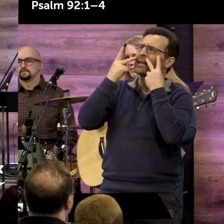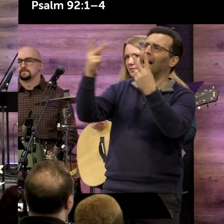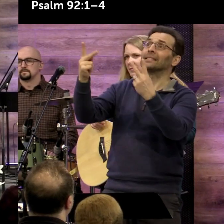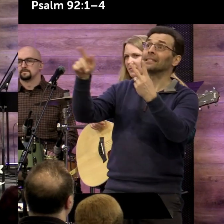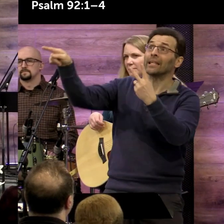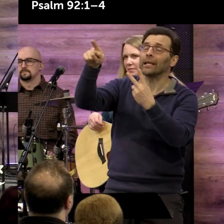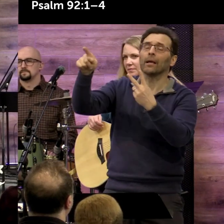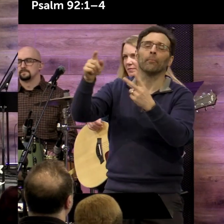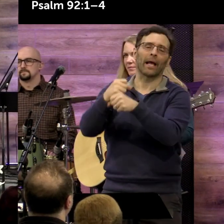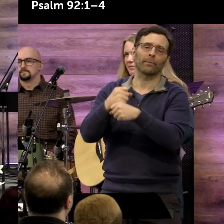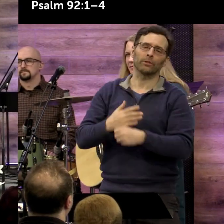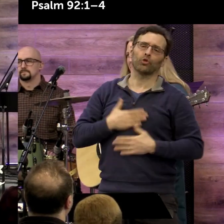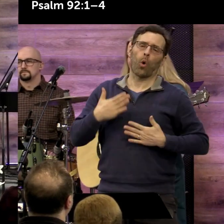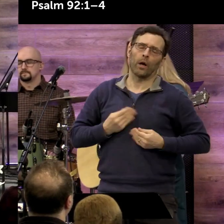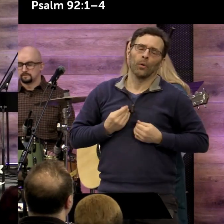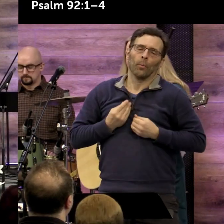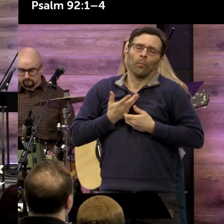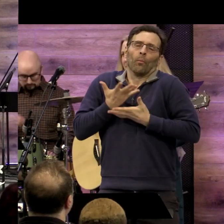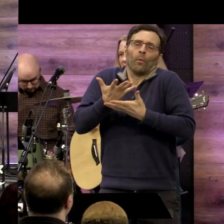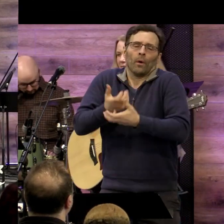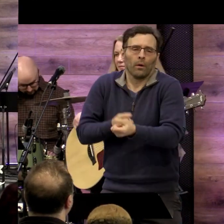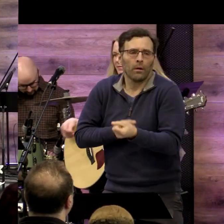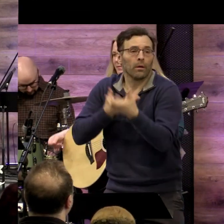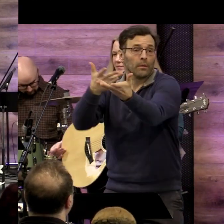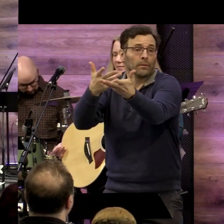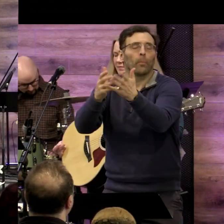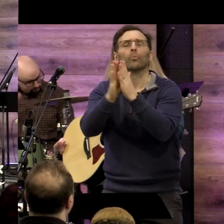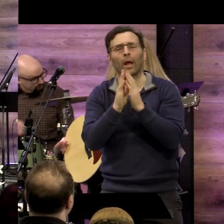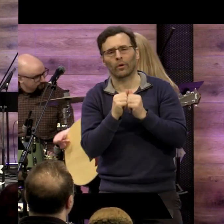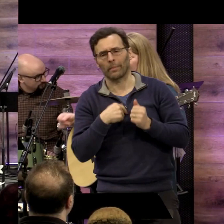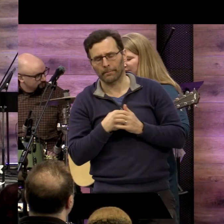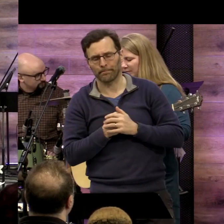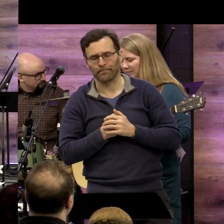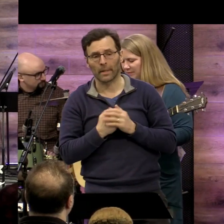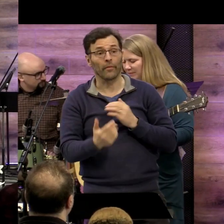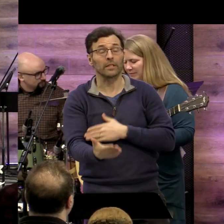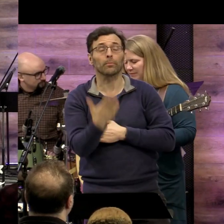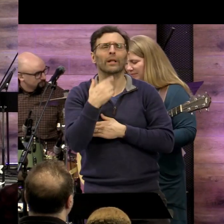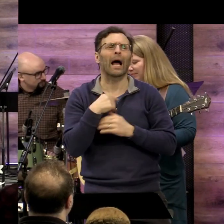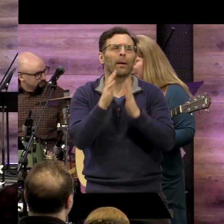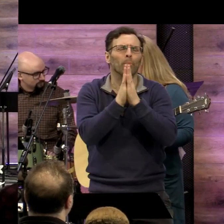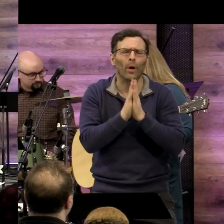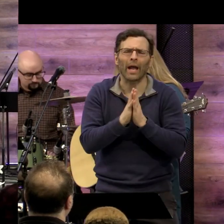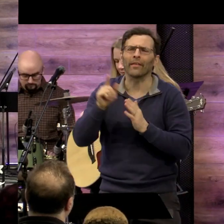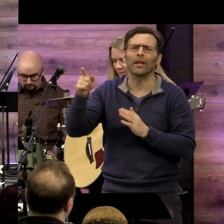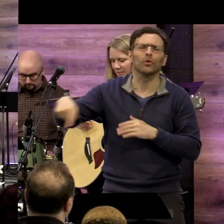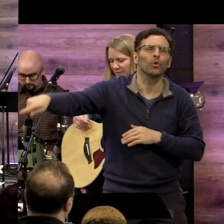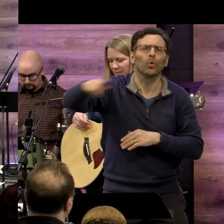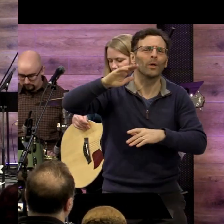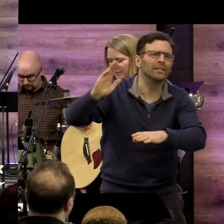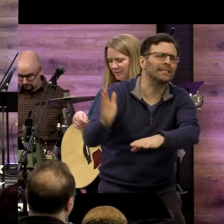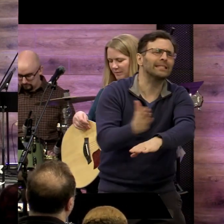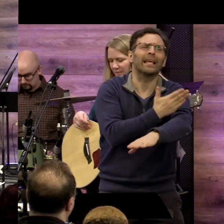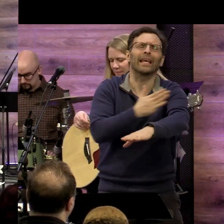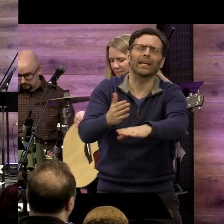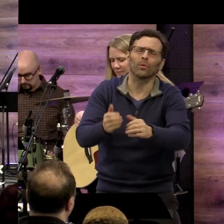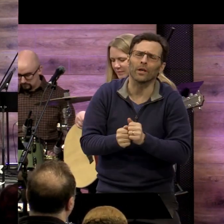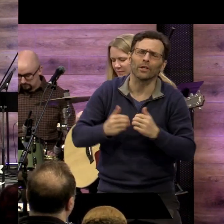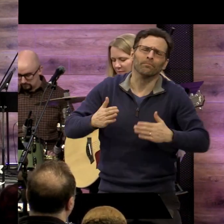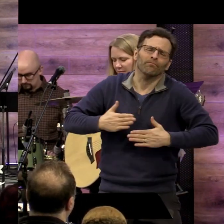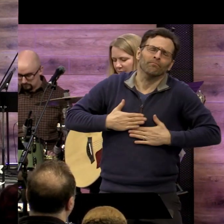joy." Would you pray with me? Father, this morning, I pray that we would sing with joy of